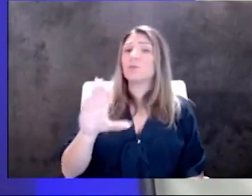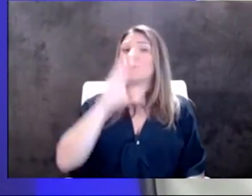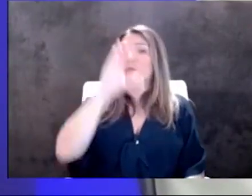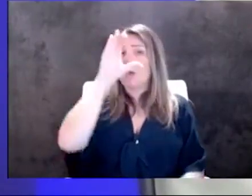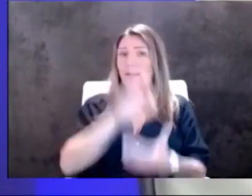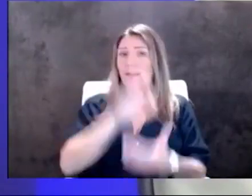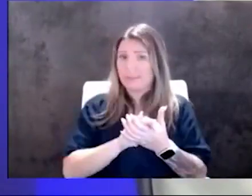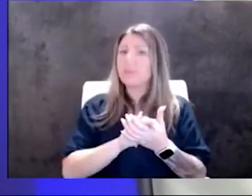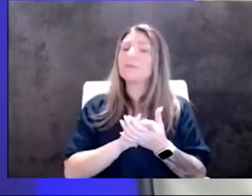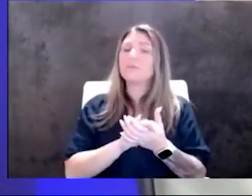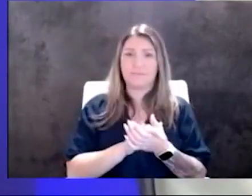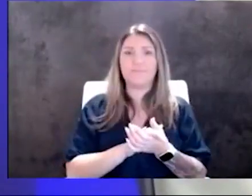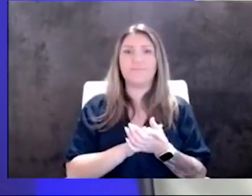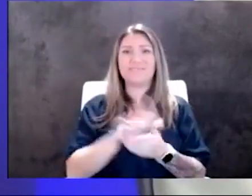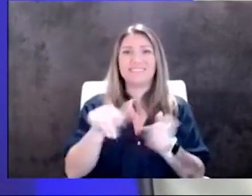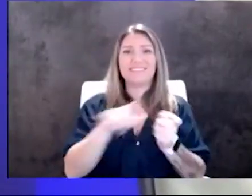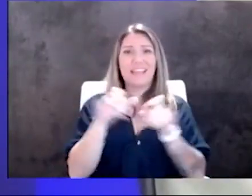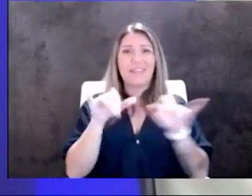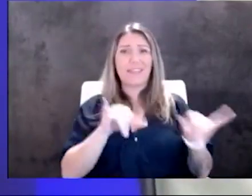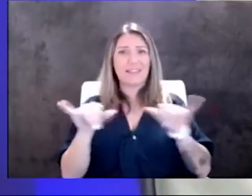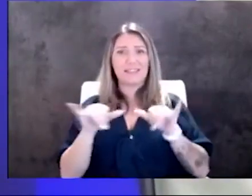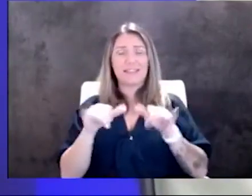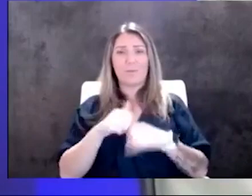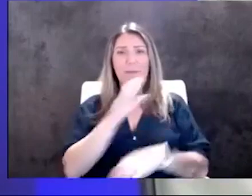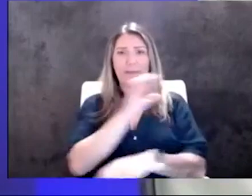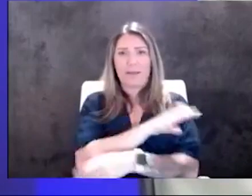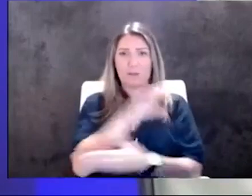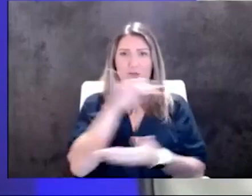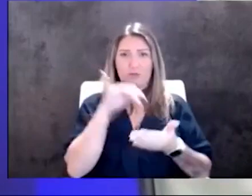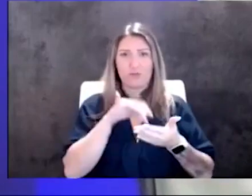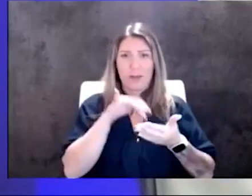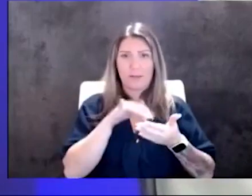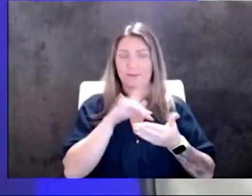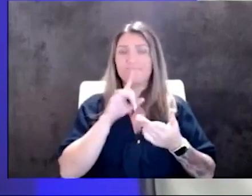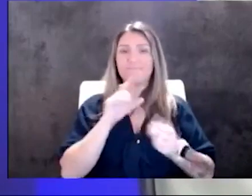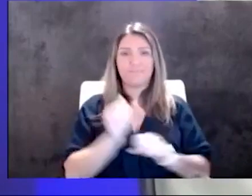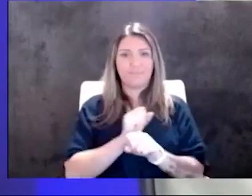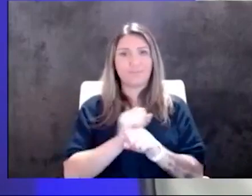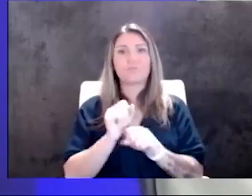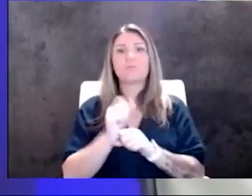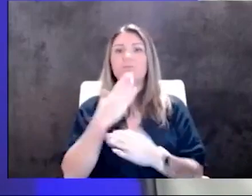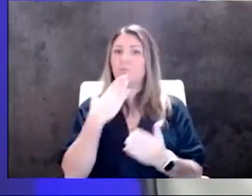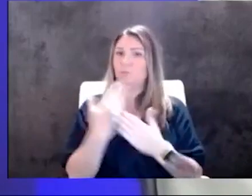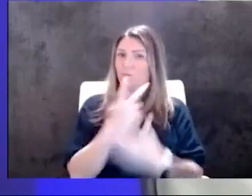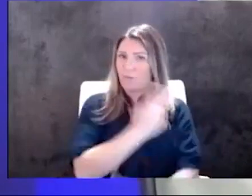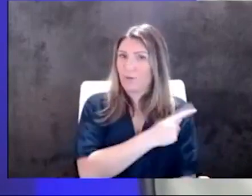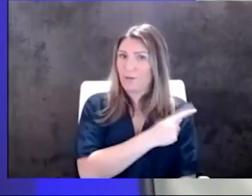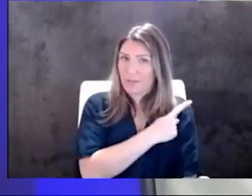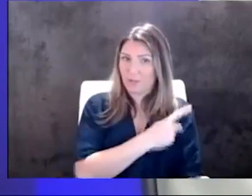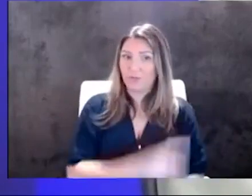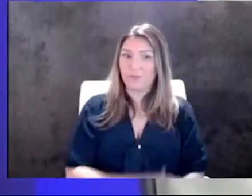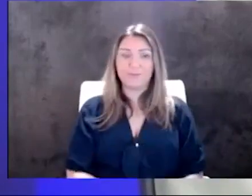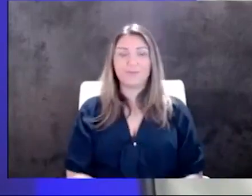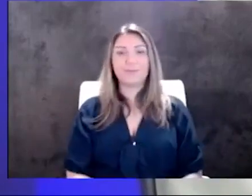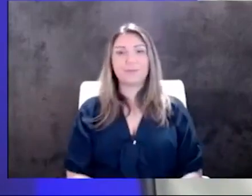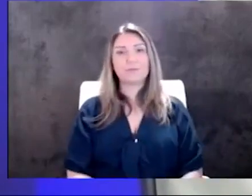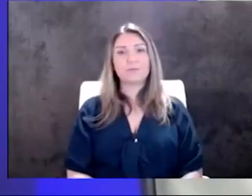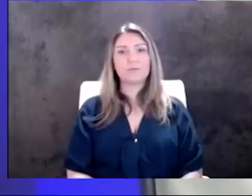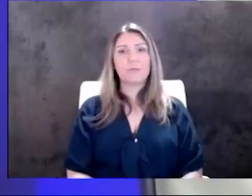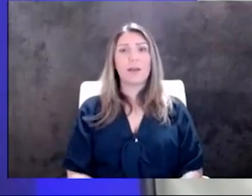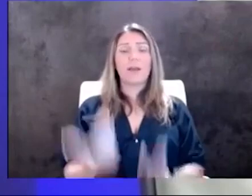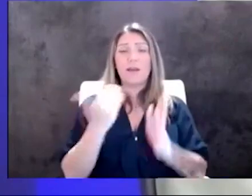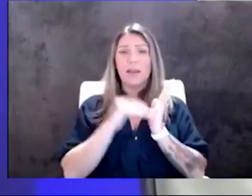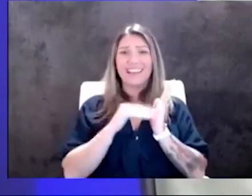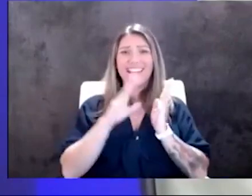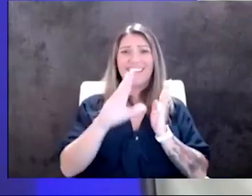patient we treated in our clinical trial. So I think absolutely that seems like a really good patient. Again, we always want to make sure that their underlying